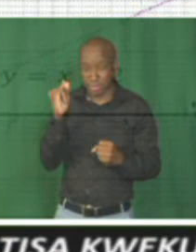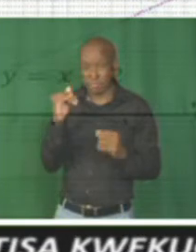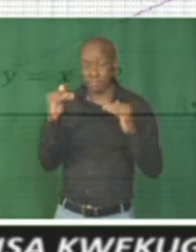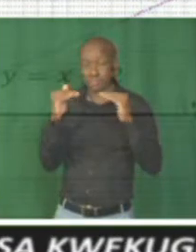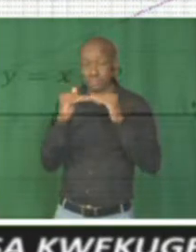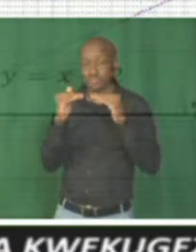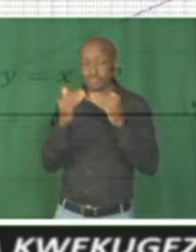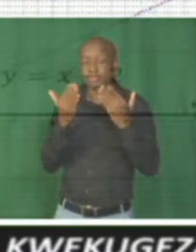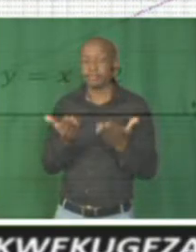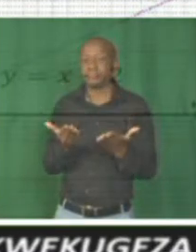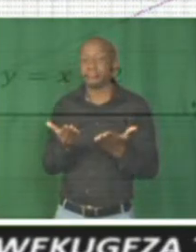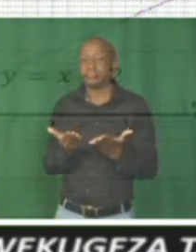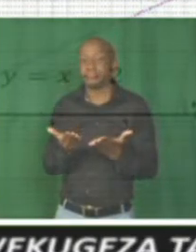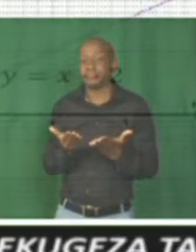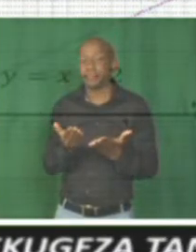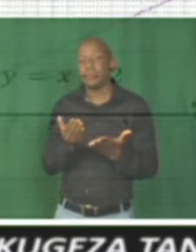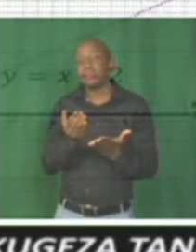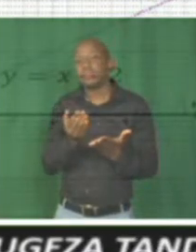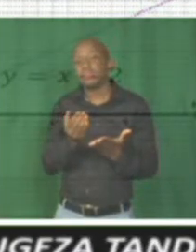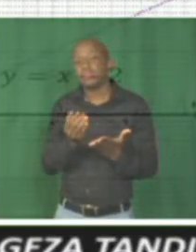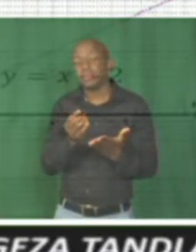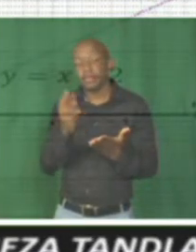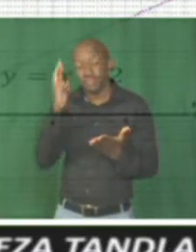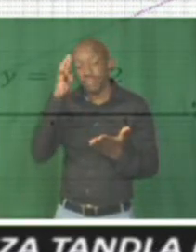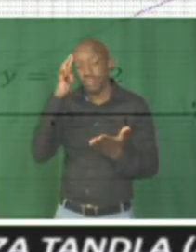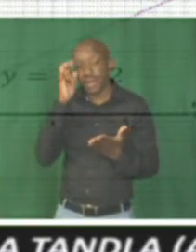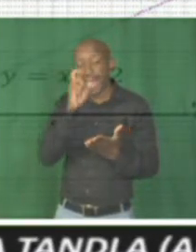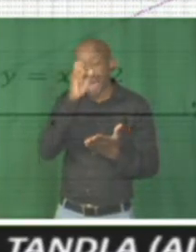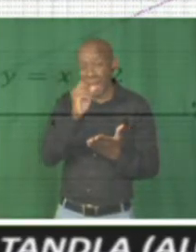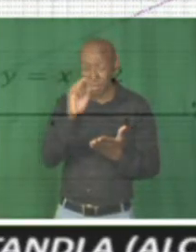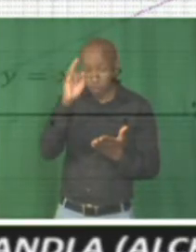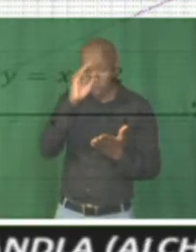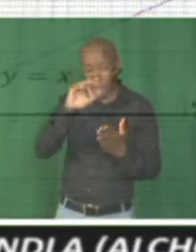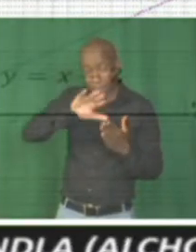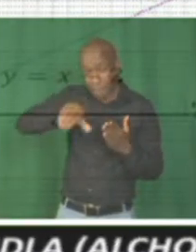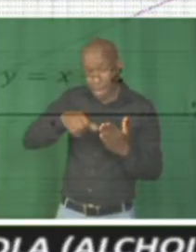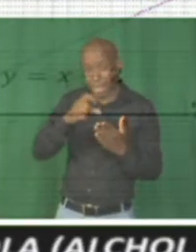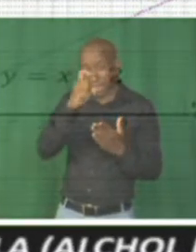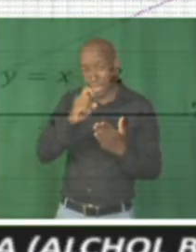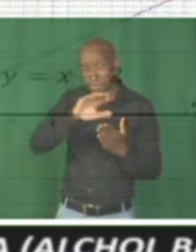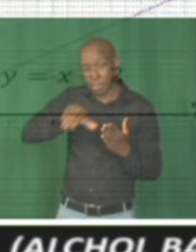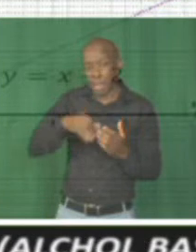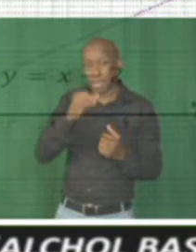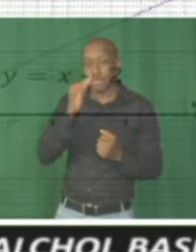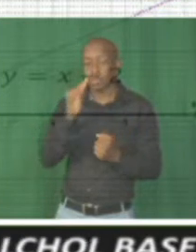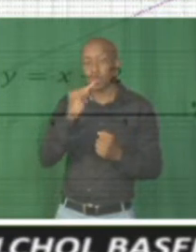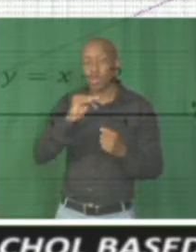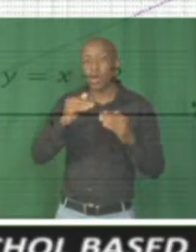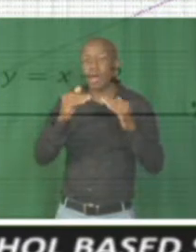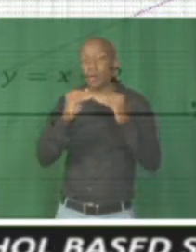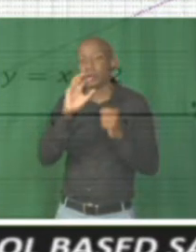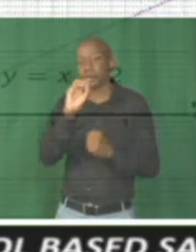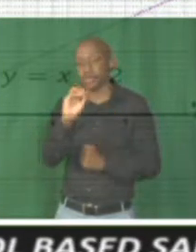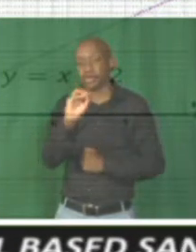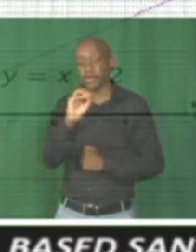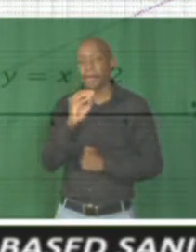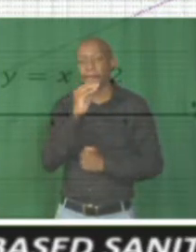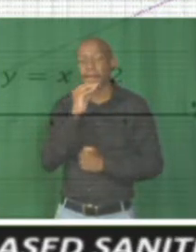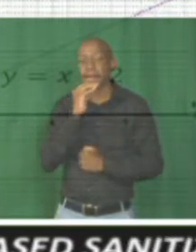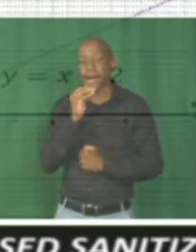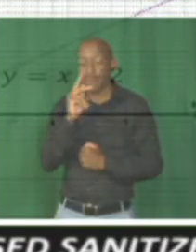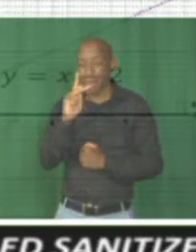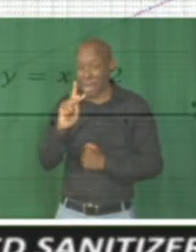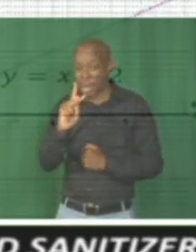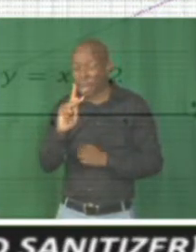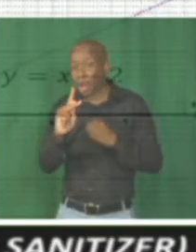given was x squared minus x minus 2 is equal to 0, meaning our k now